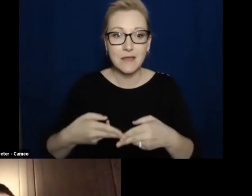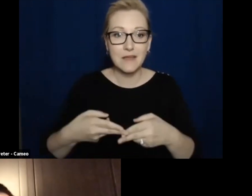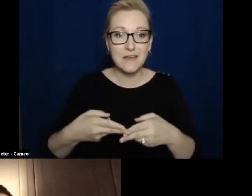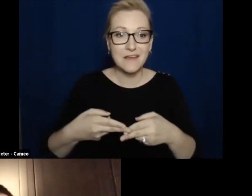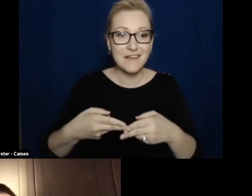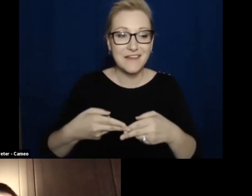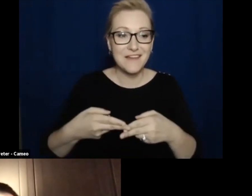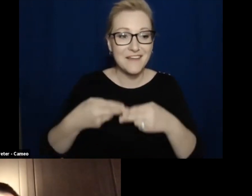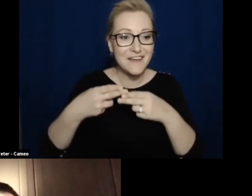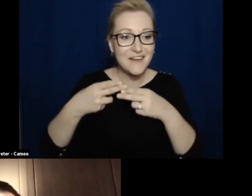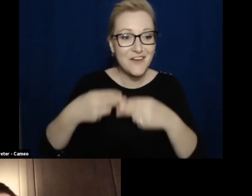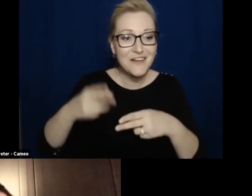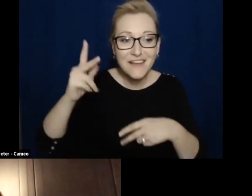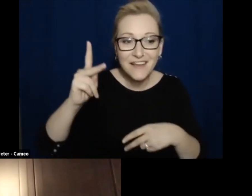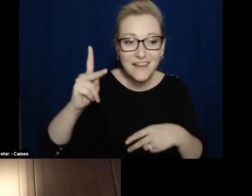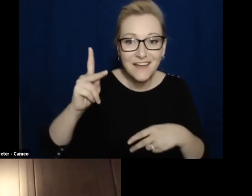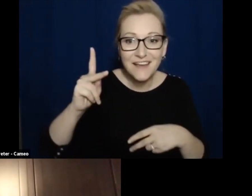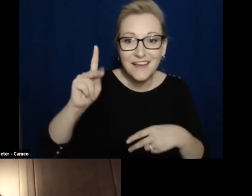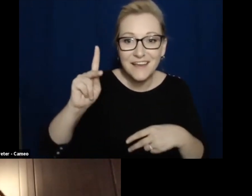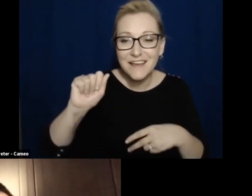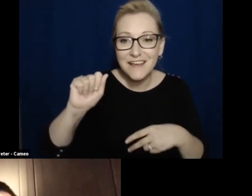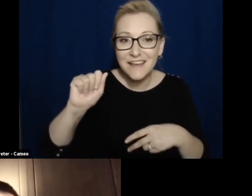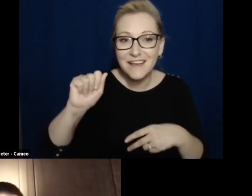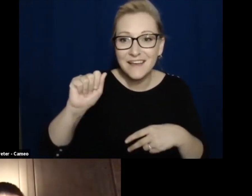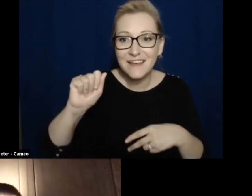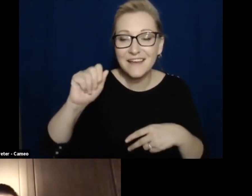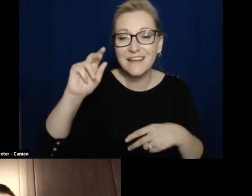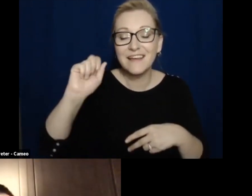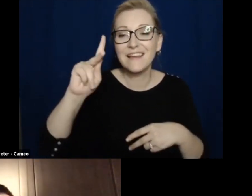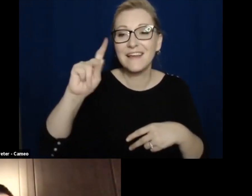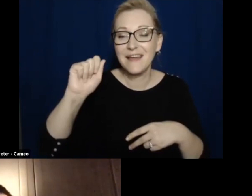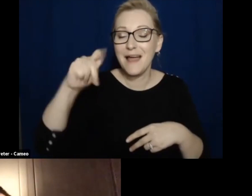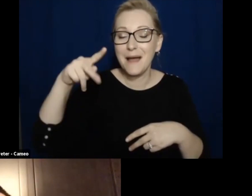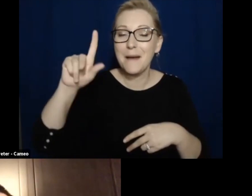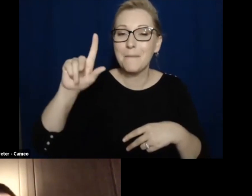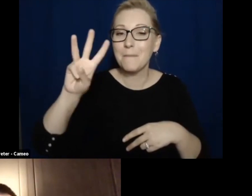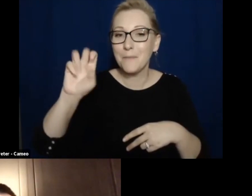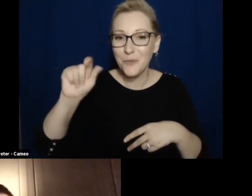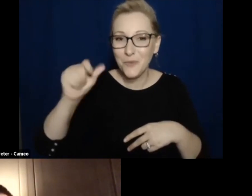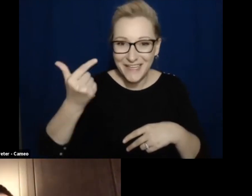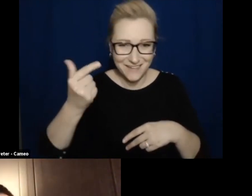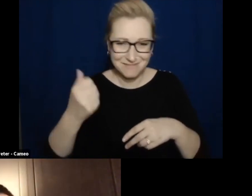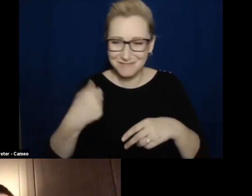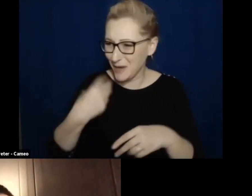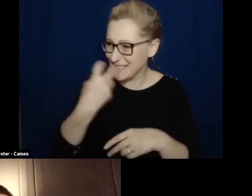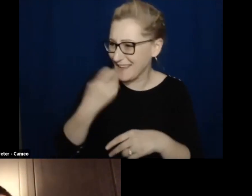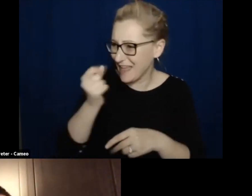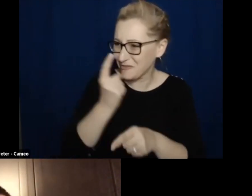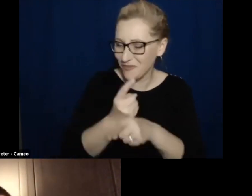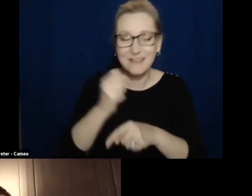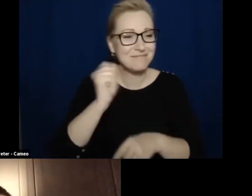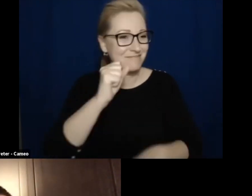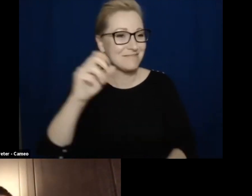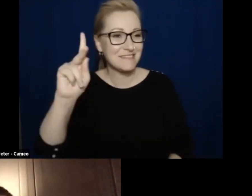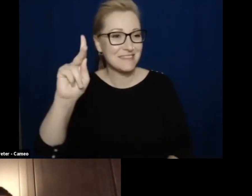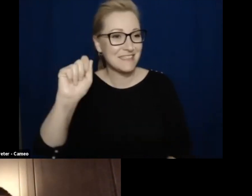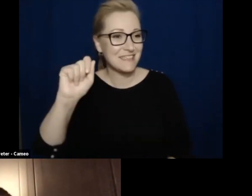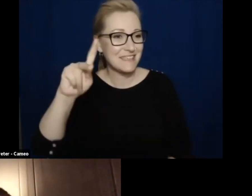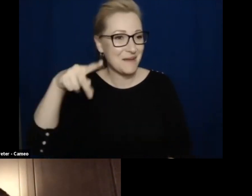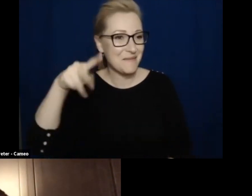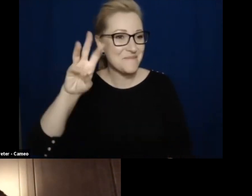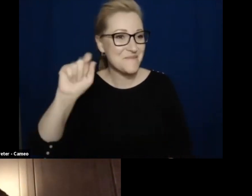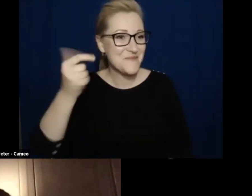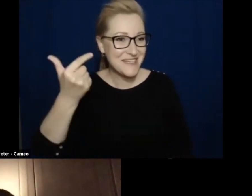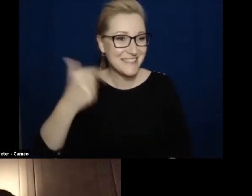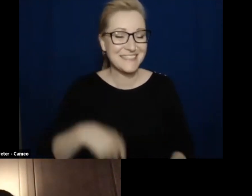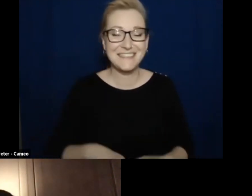I saying that right? Yes, Kapwing. And basically what he's going to be doing is